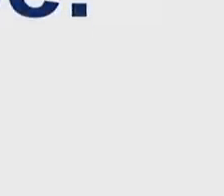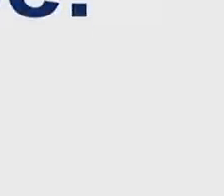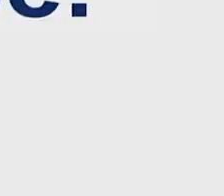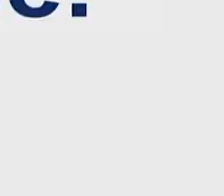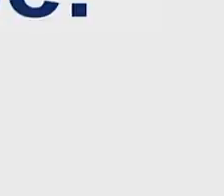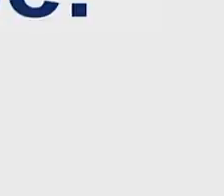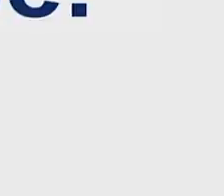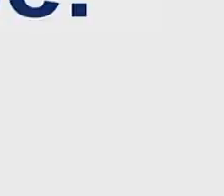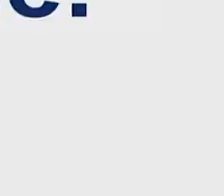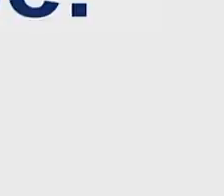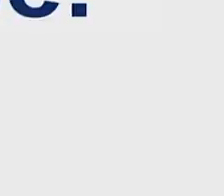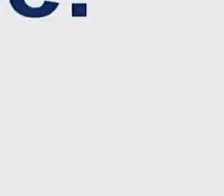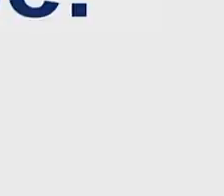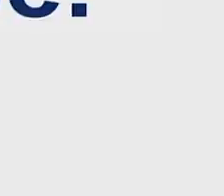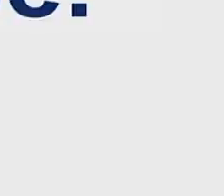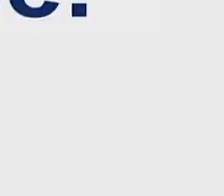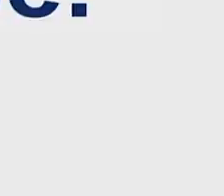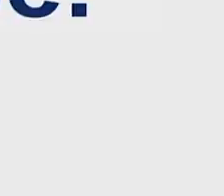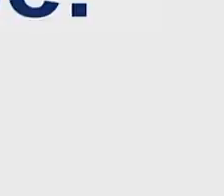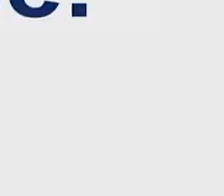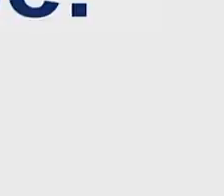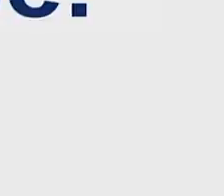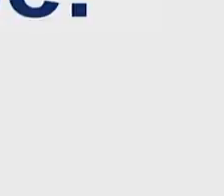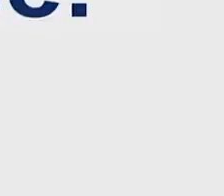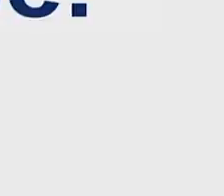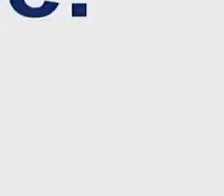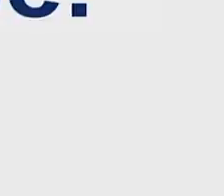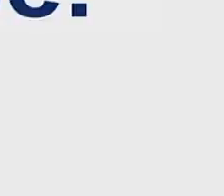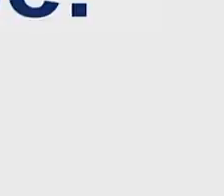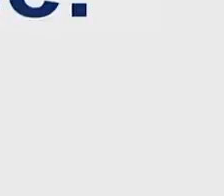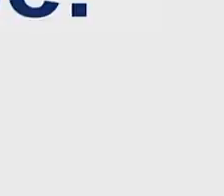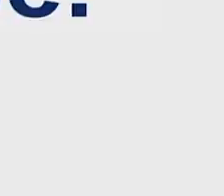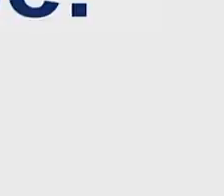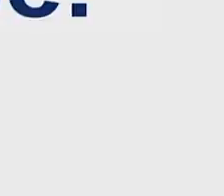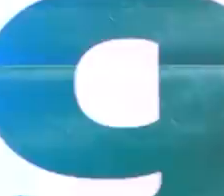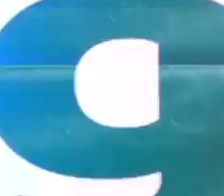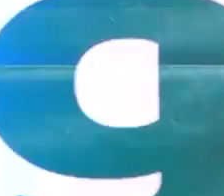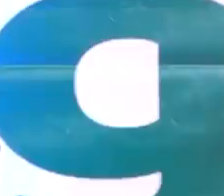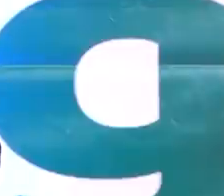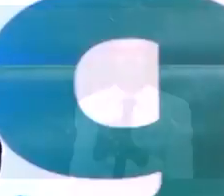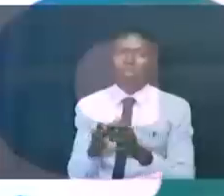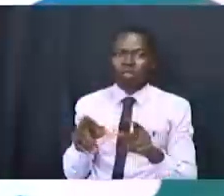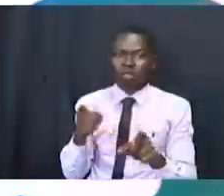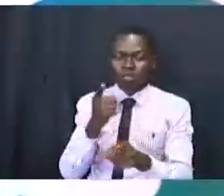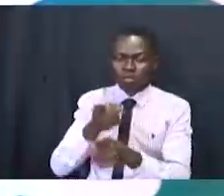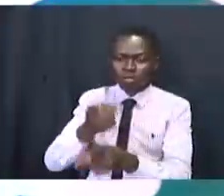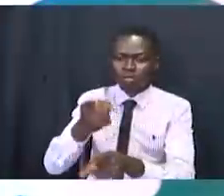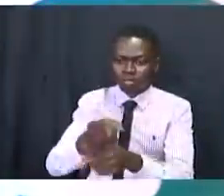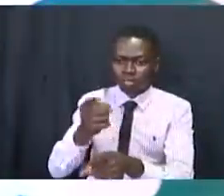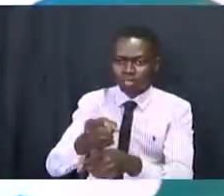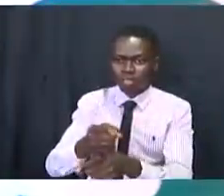In the world, as a good Christian, consistently stay the course. Don't let persecution frighten you. Consistently stay the